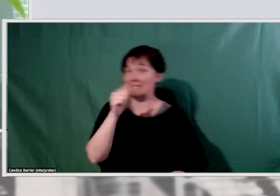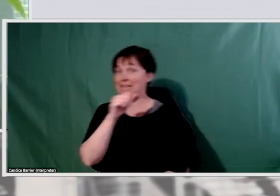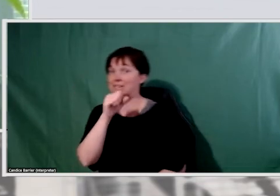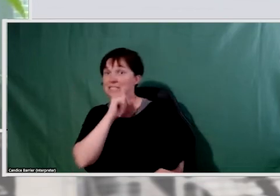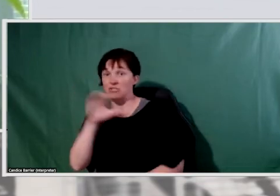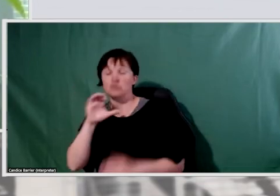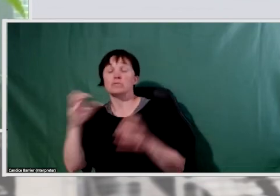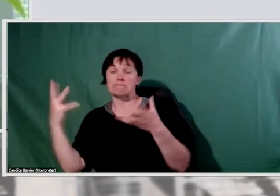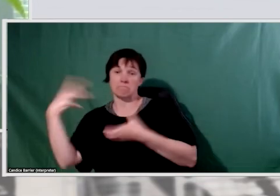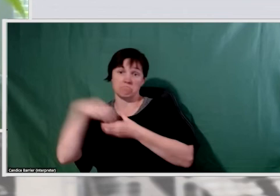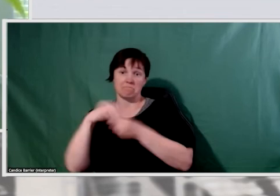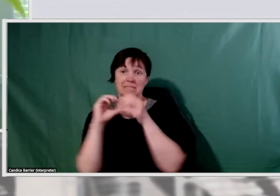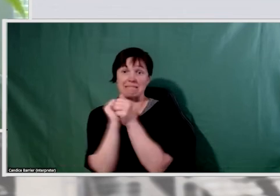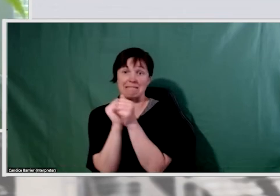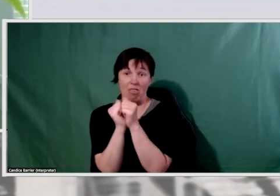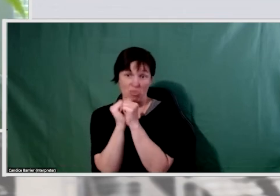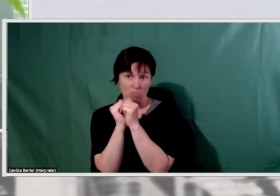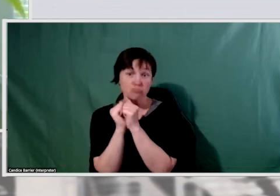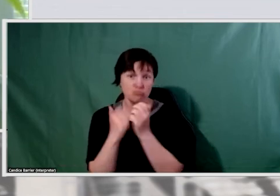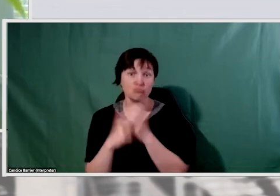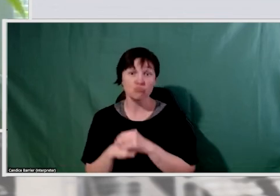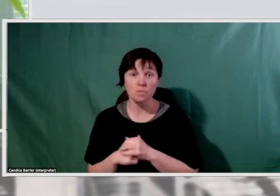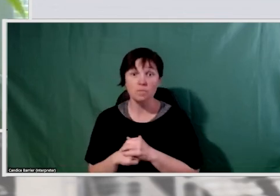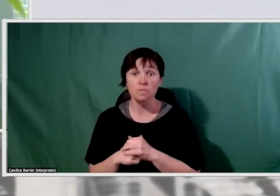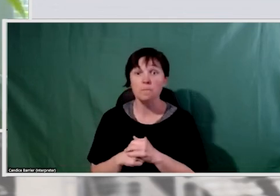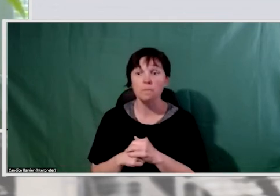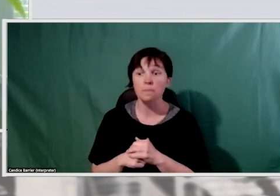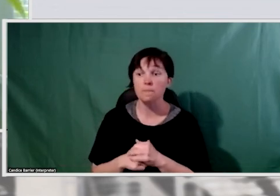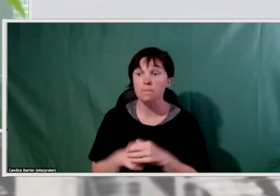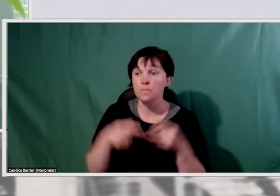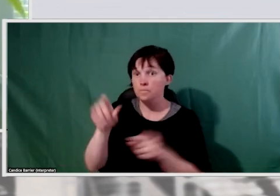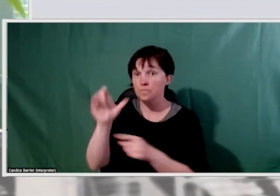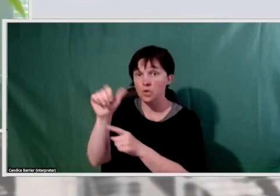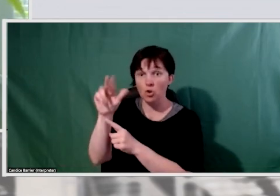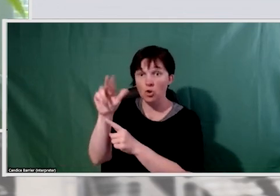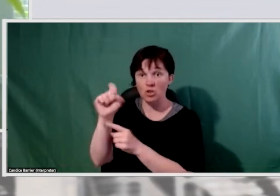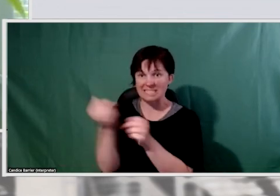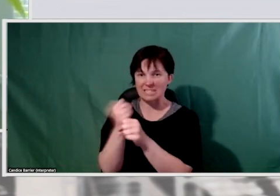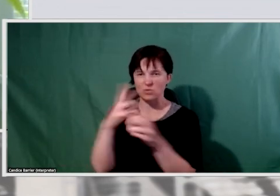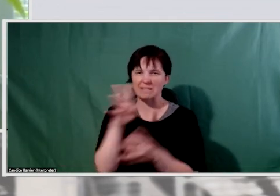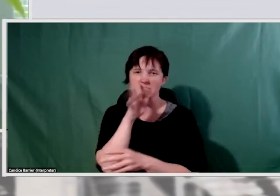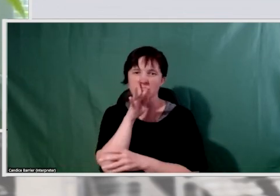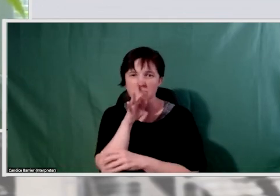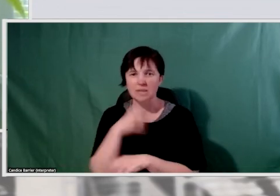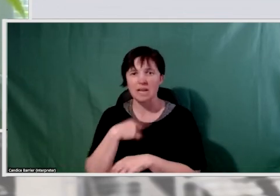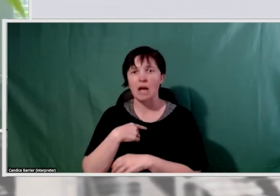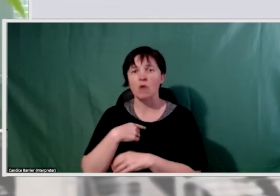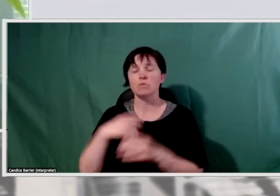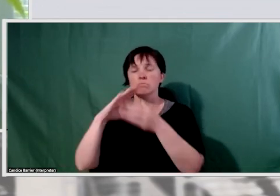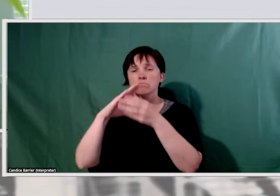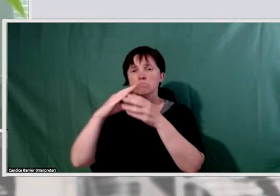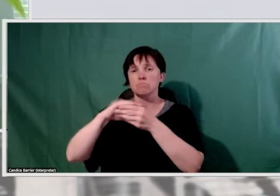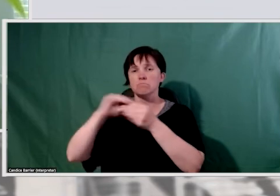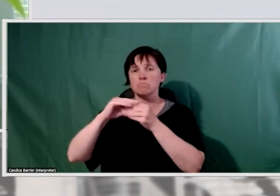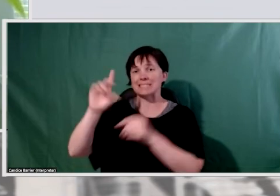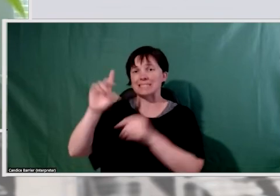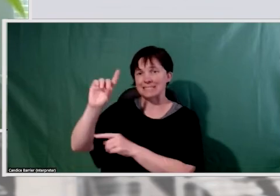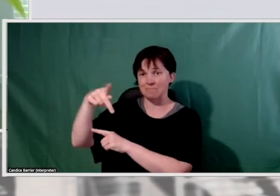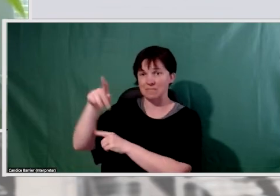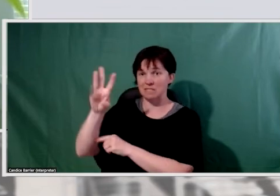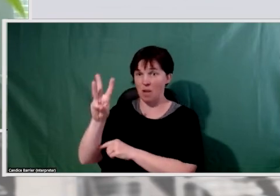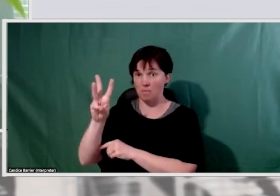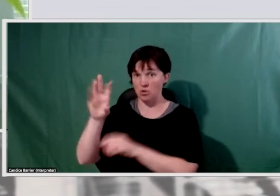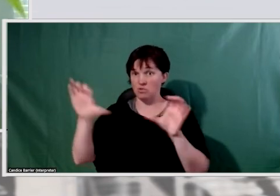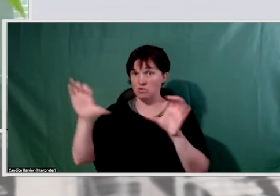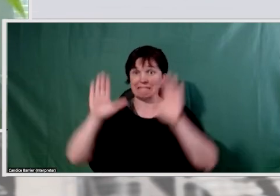second that notion. And while Carlos is getting ready to speak, I do just want to highlight DPW does, I think, an excellent job